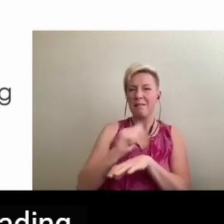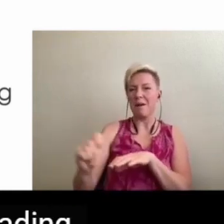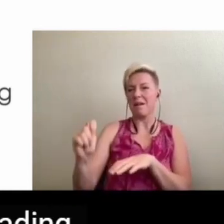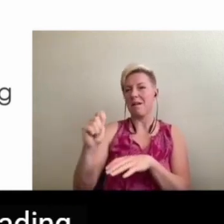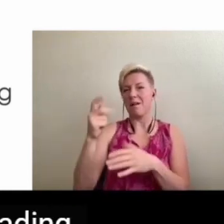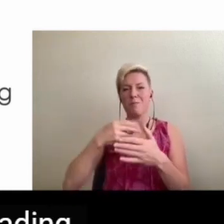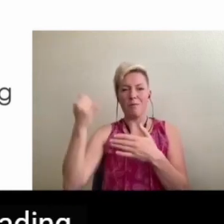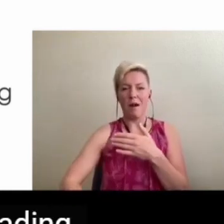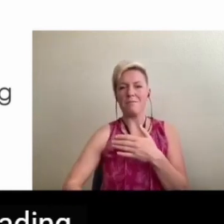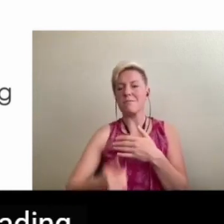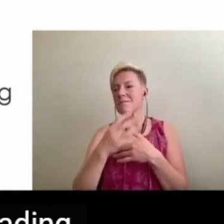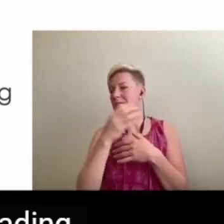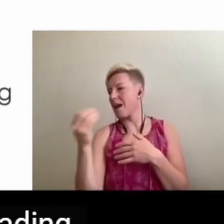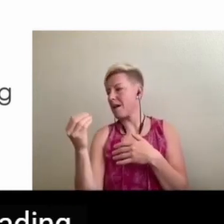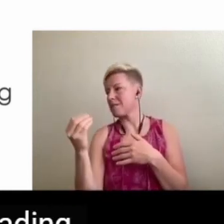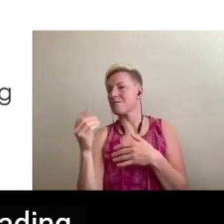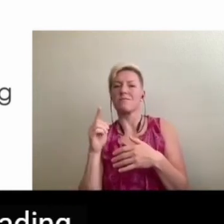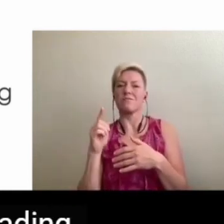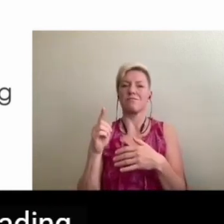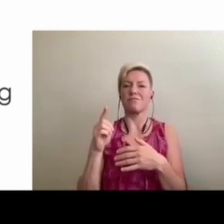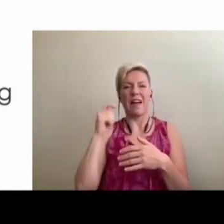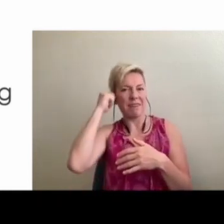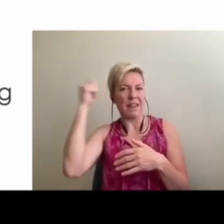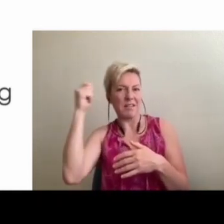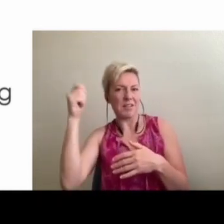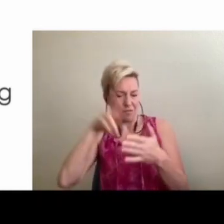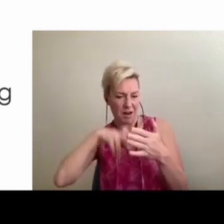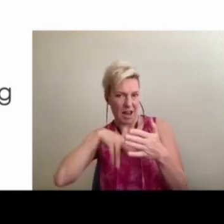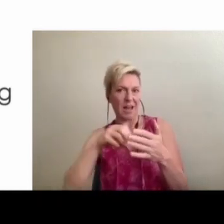and re-evaluating theories of reading.